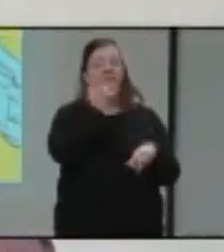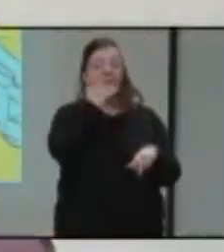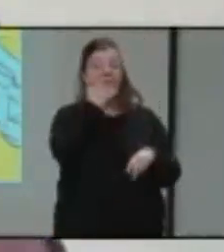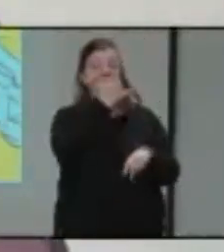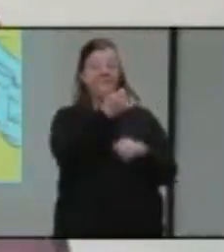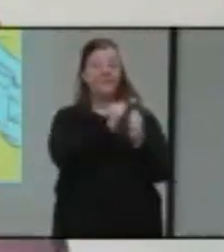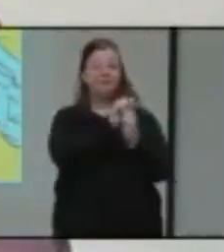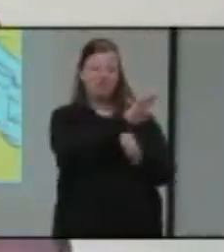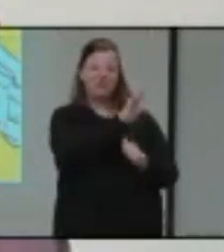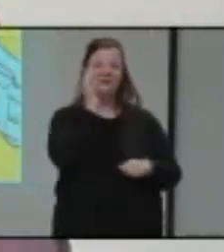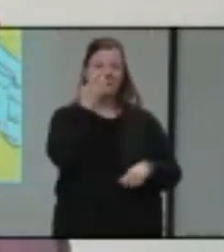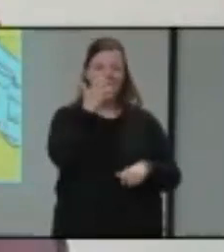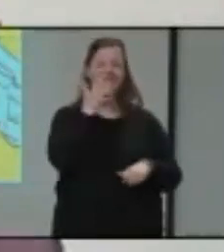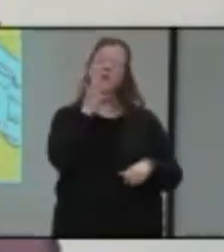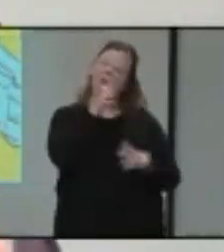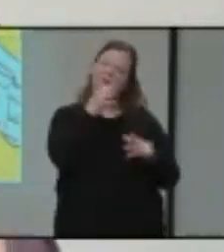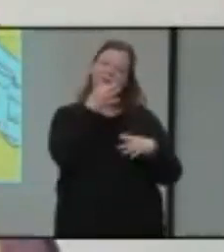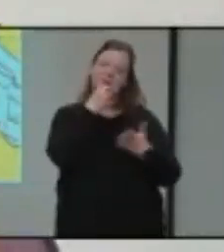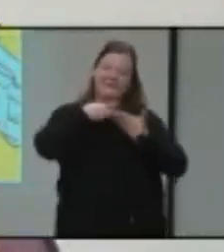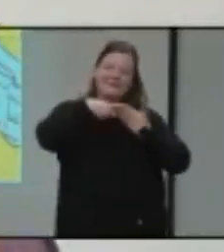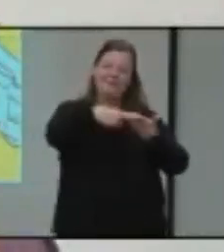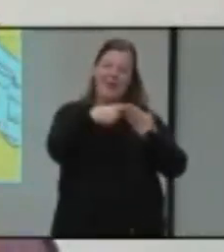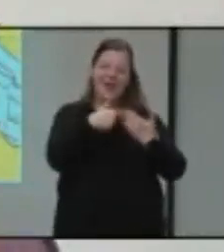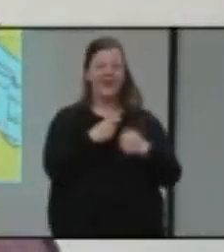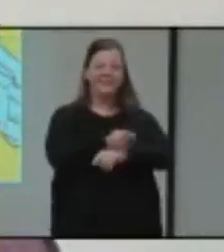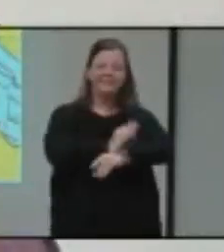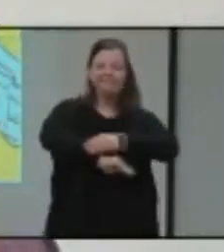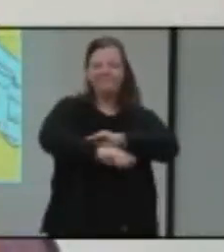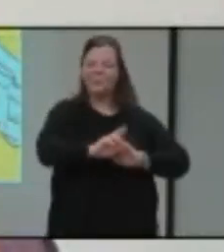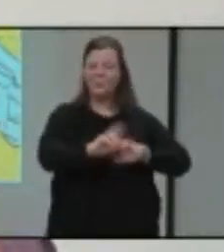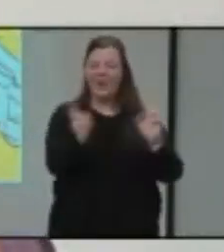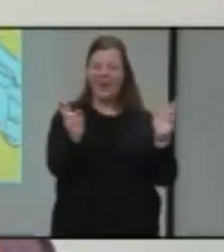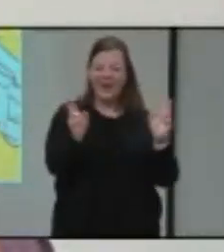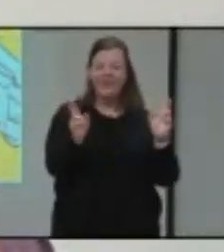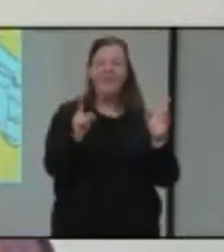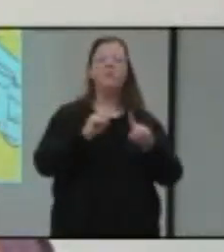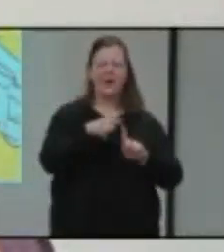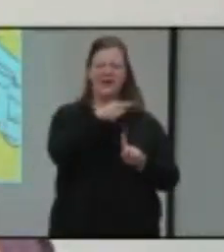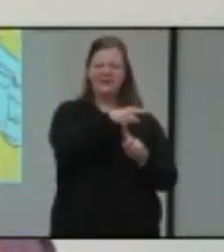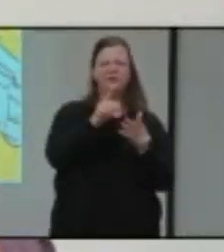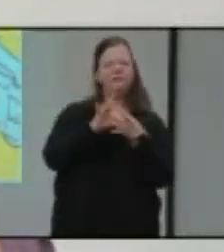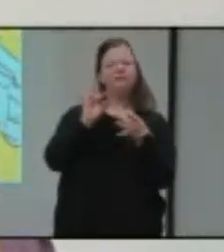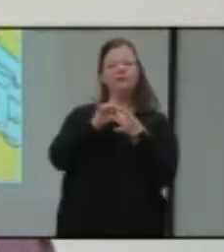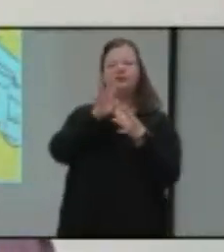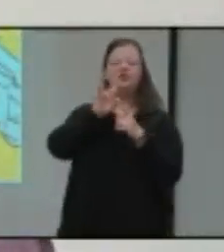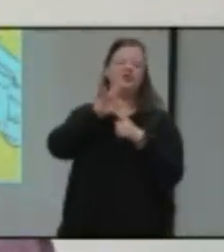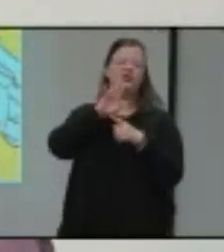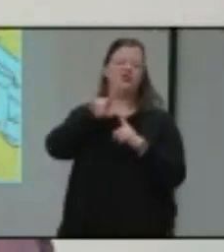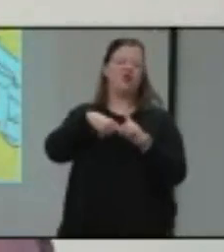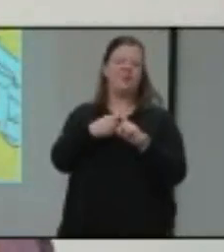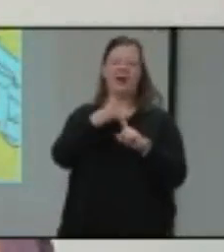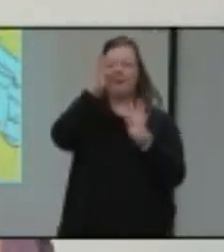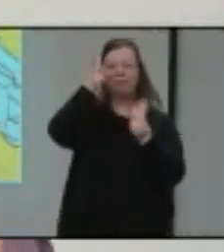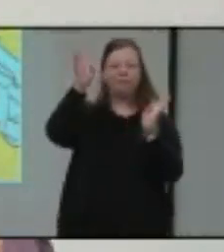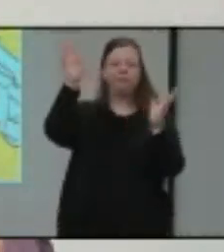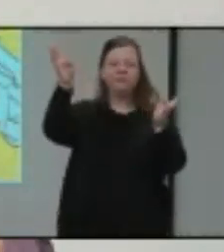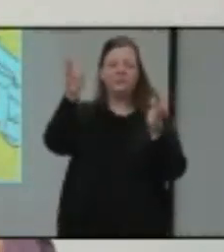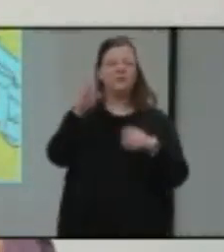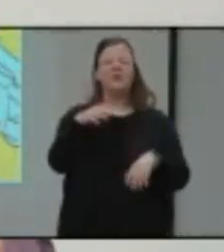and we're about to debate, right? I'm ready. But then he starts talking about conspiracies. And I said, oh,